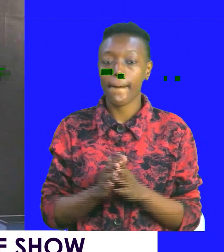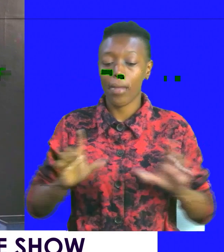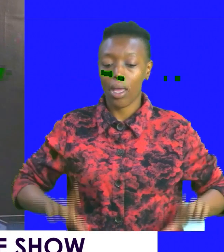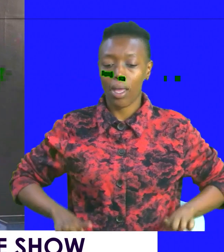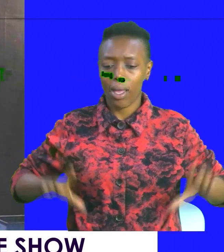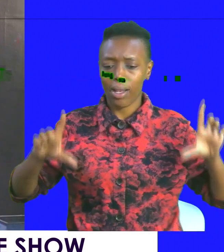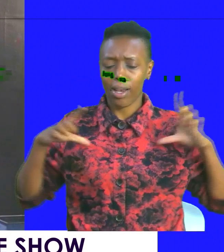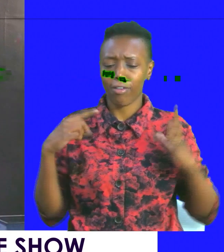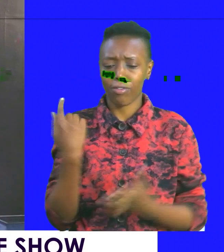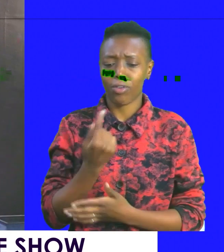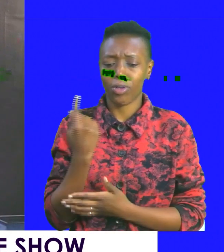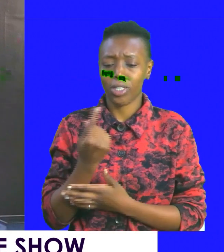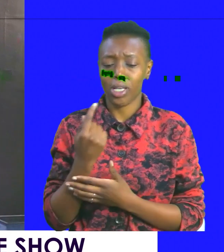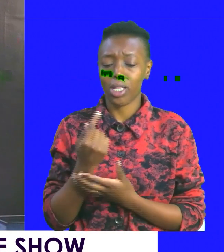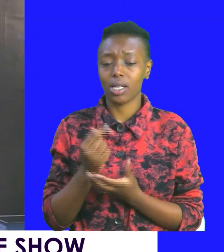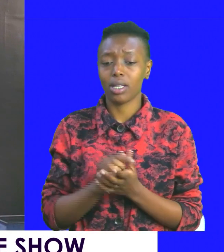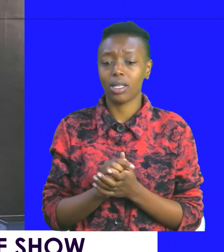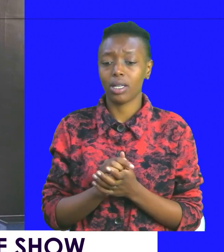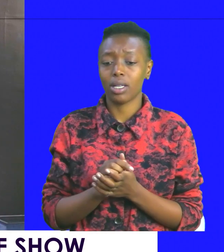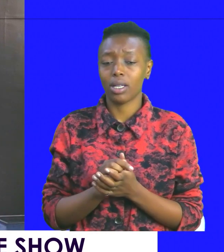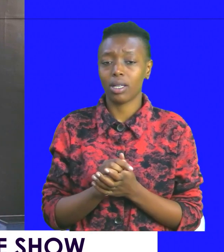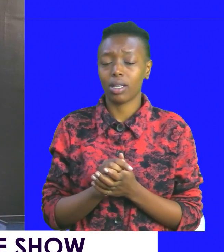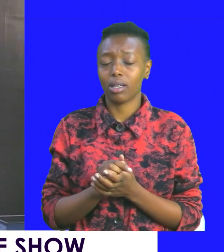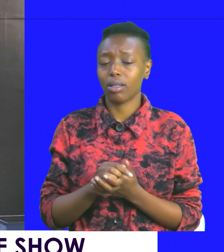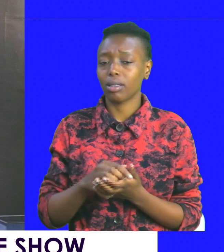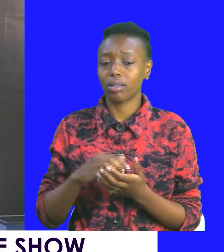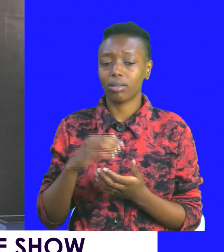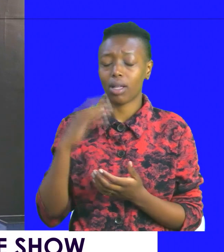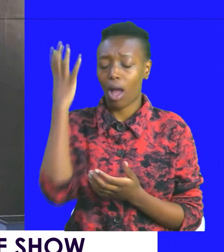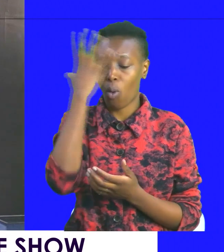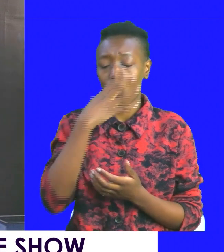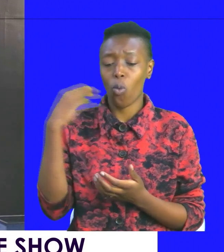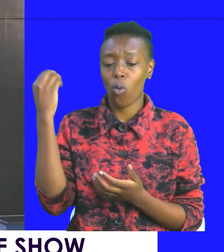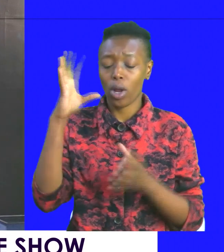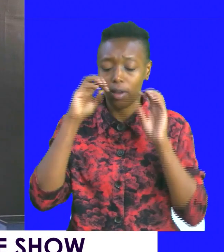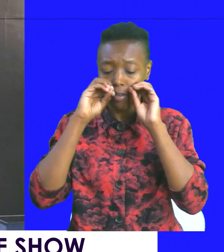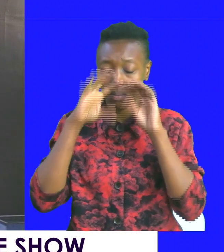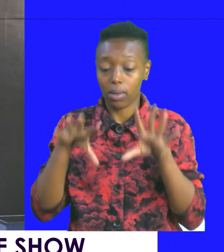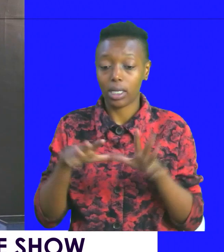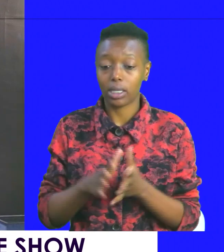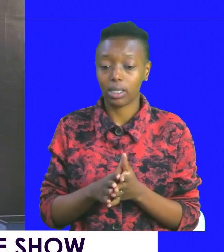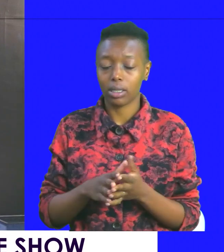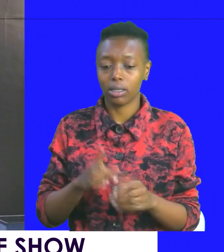in itself is a great blessing. So when you think about these